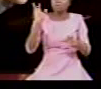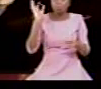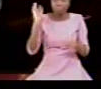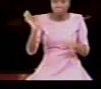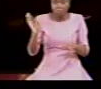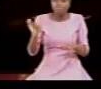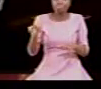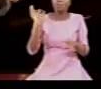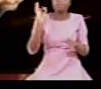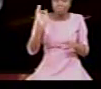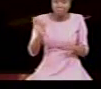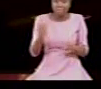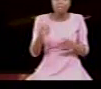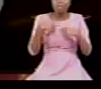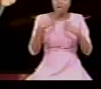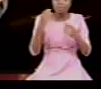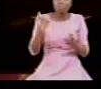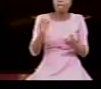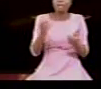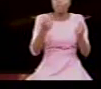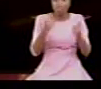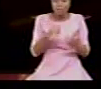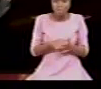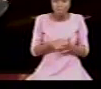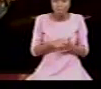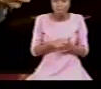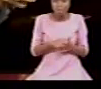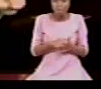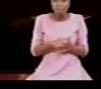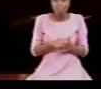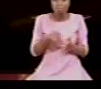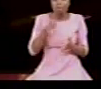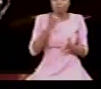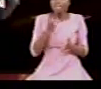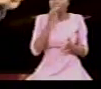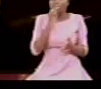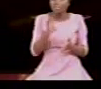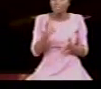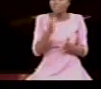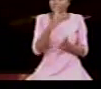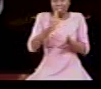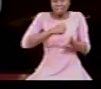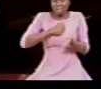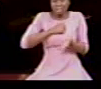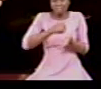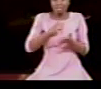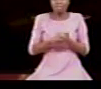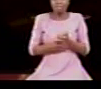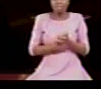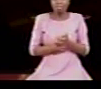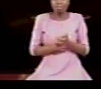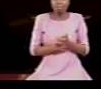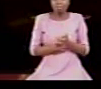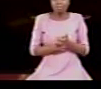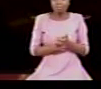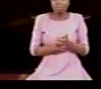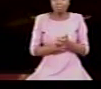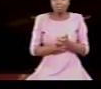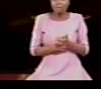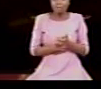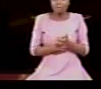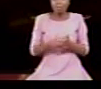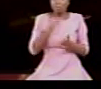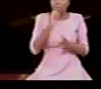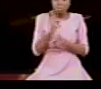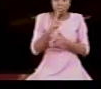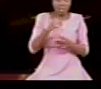preach. He doesn't care. The money is there. But he's selfish. He's self-centered. Doesn't care about anything about project in the church. Don't care